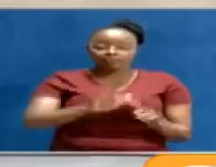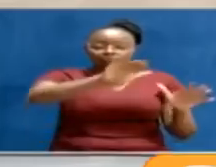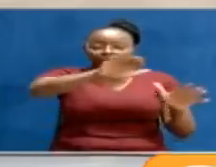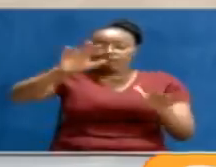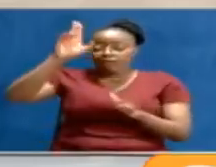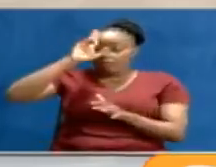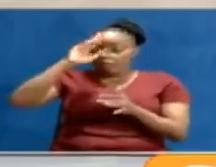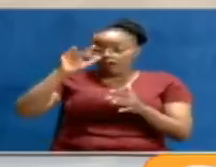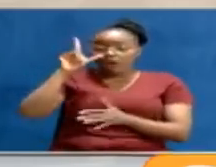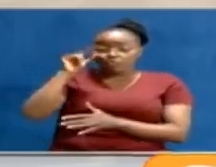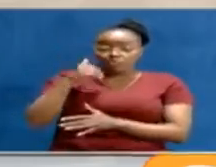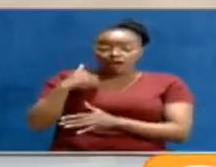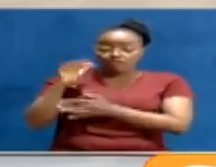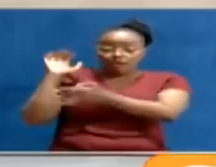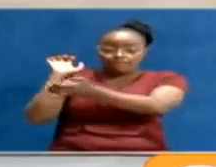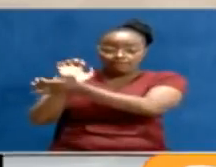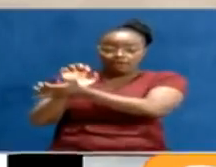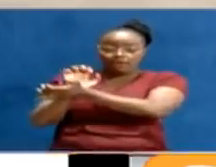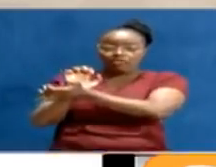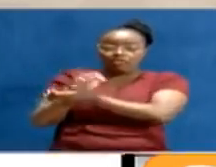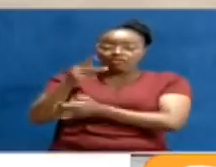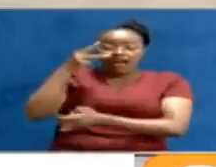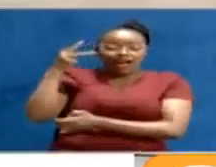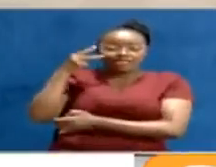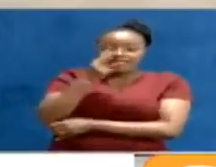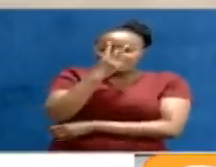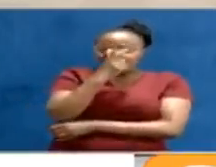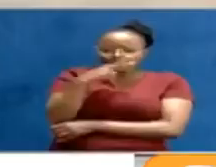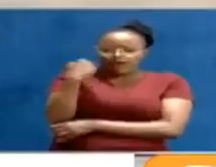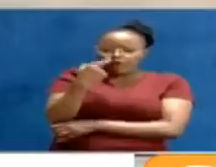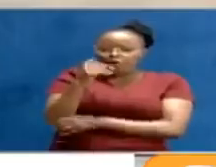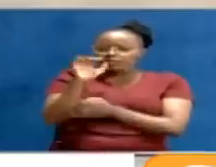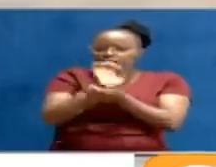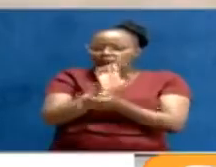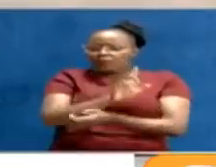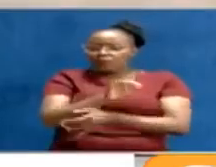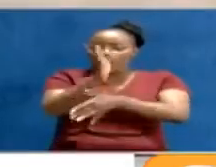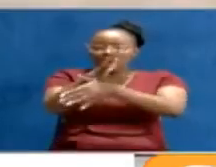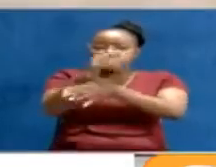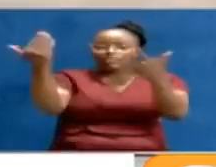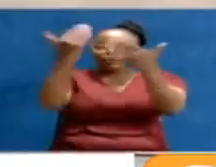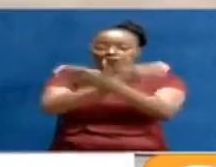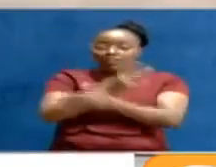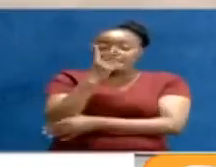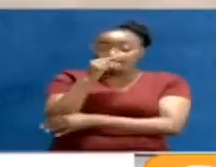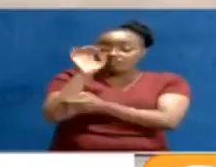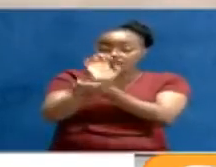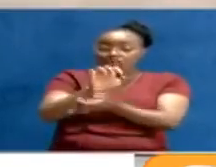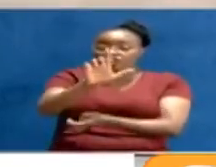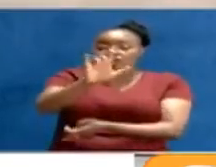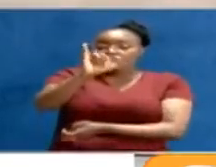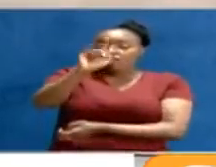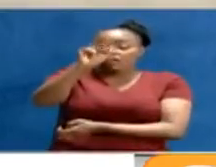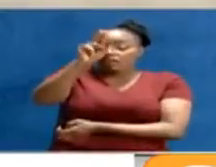And police in Mombasa are holding in custody a terror suspect arrested Thursday night. The suspect was arrested in